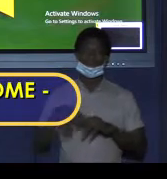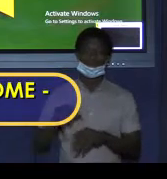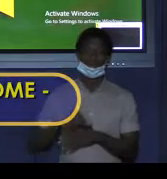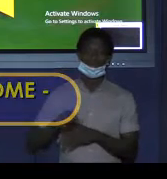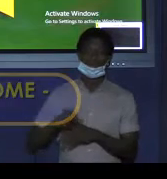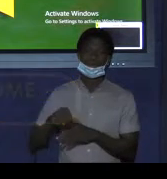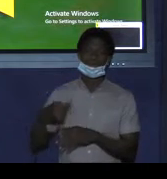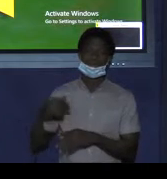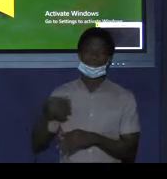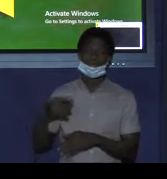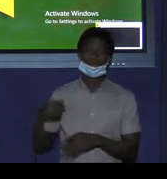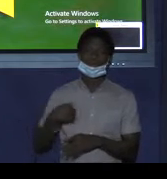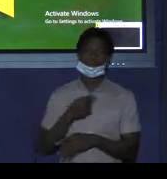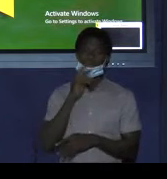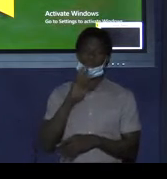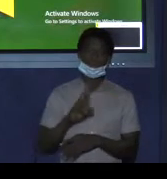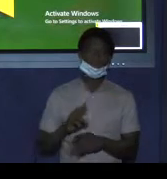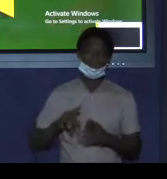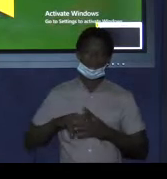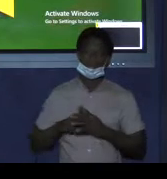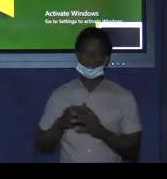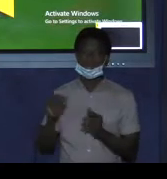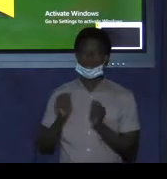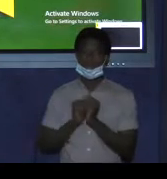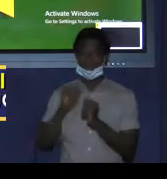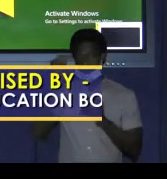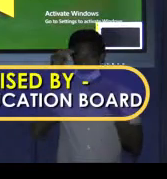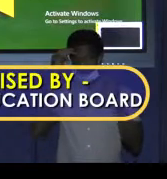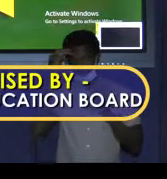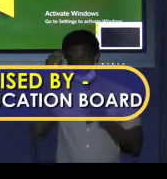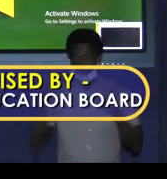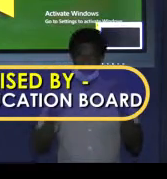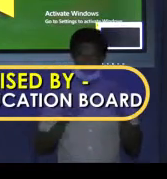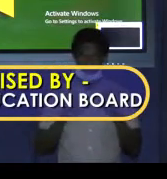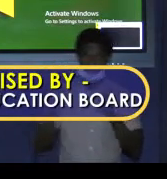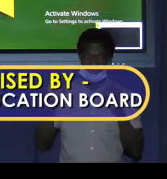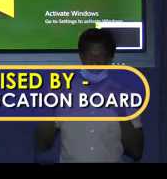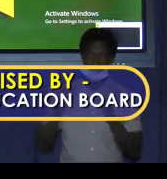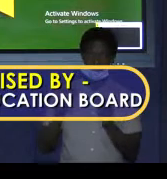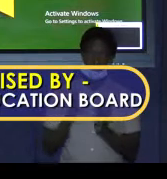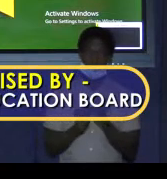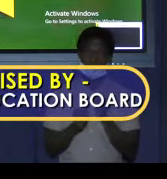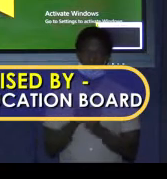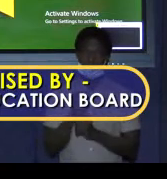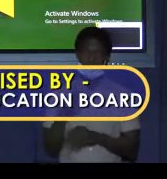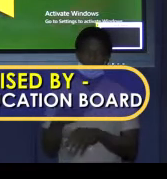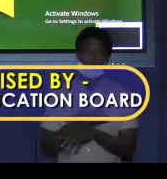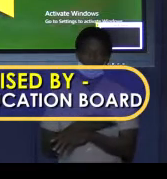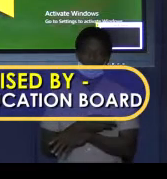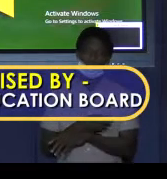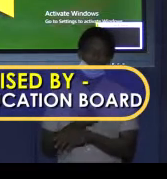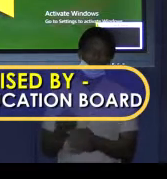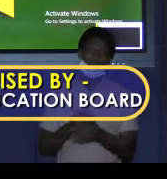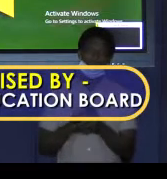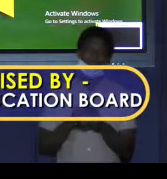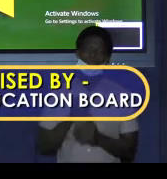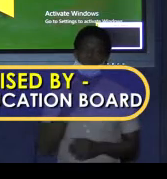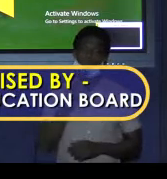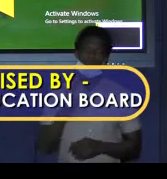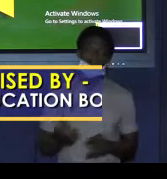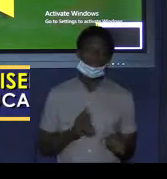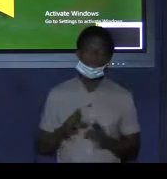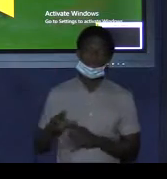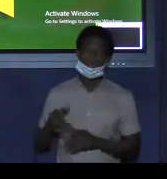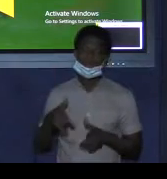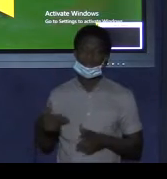our usual practice on Mondays, we always begin with a mental exercise, which we call the Math-a-ton. Are you ready with